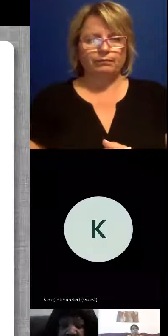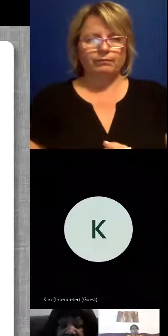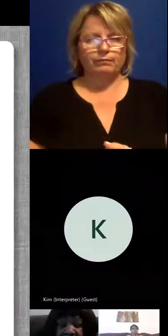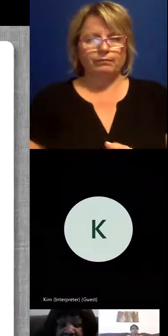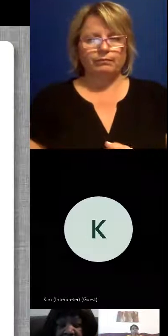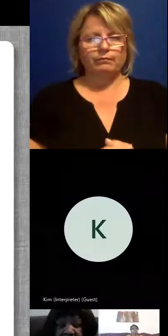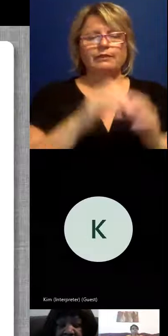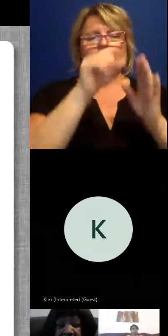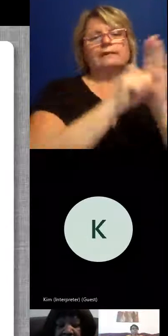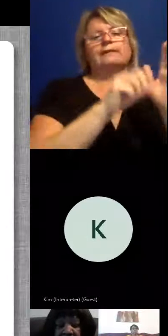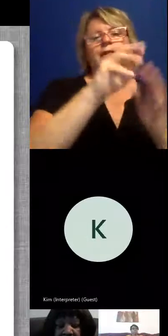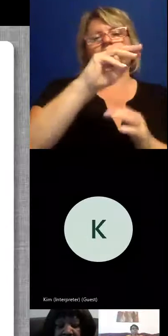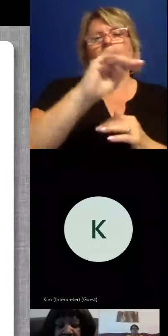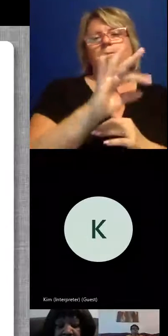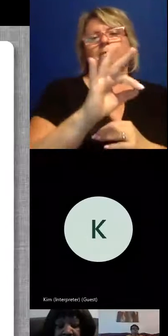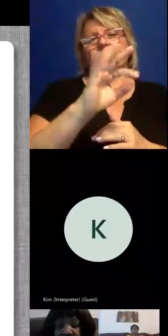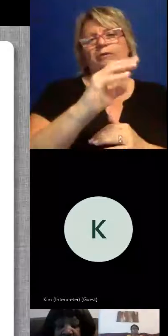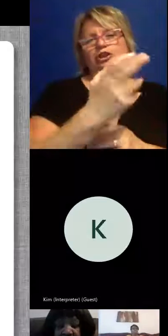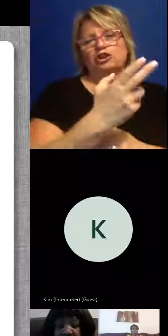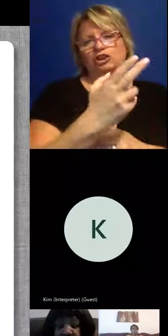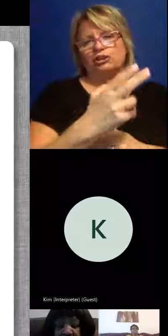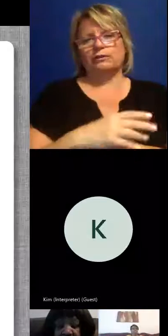State of Michigan website,